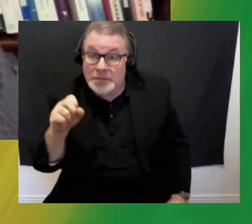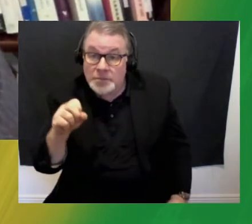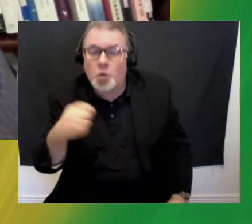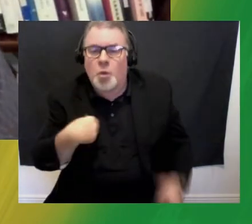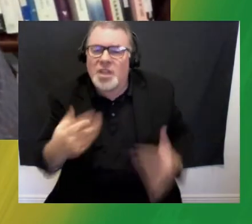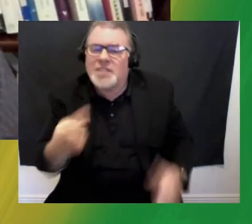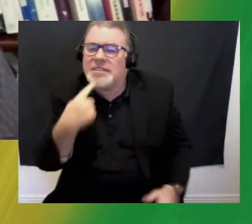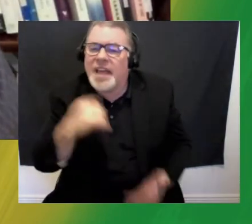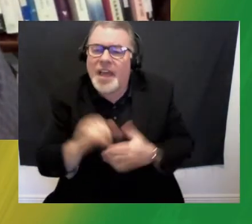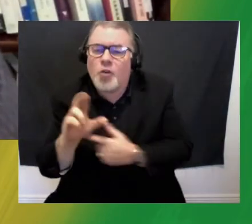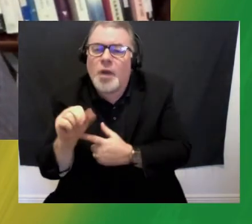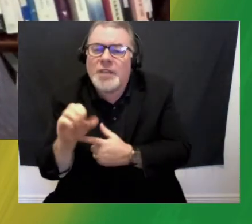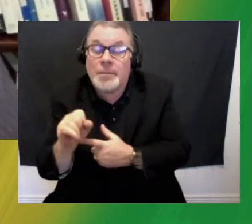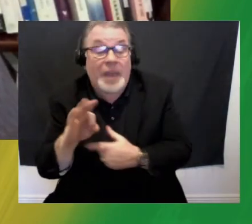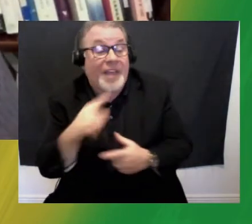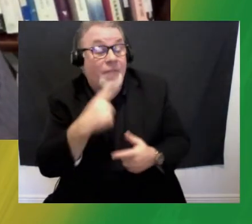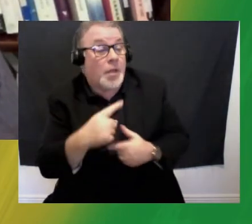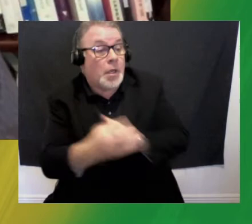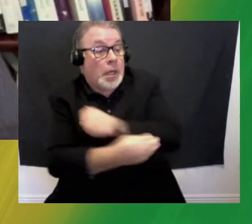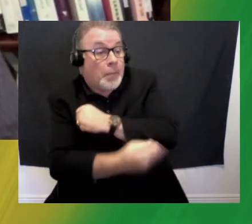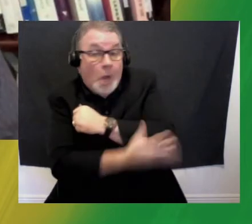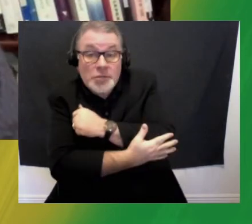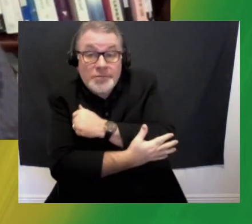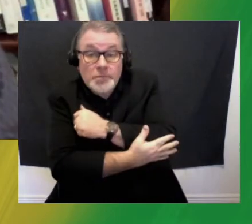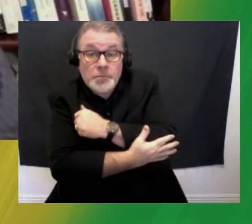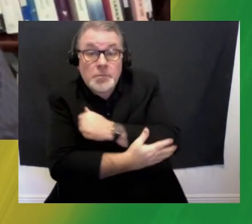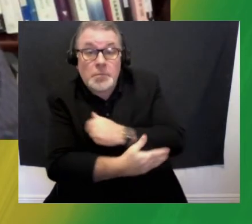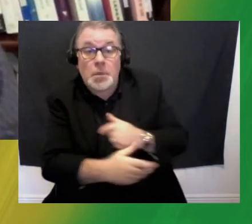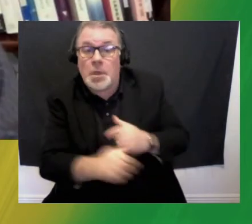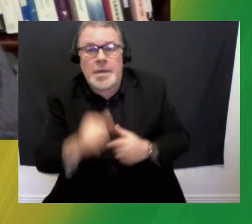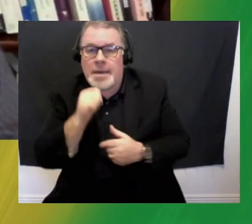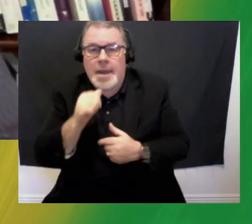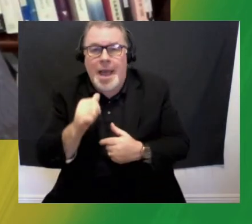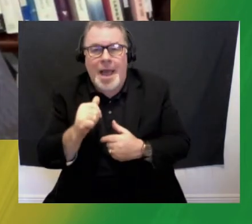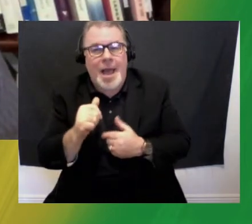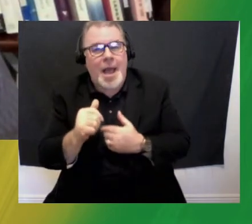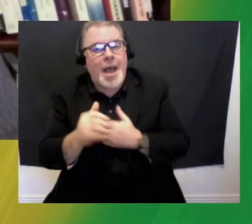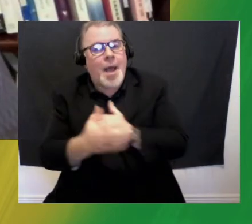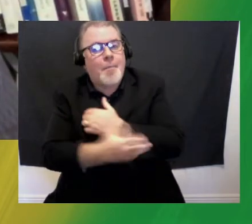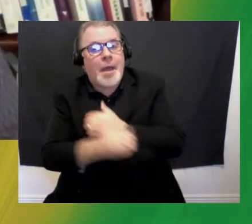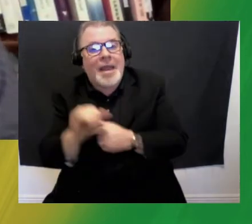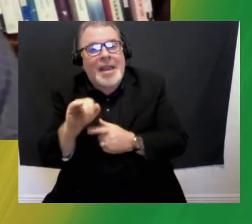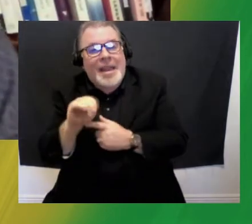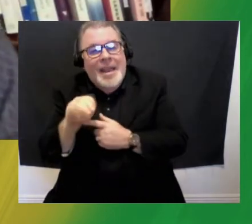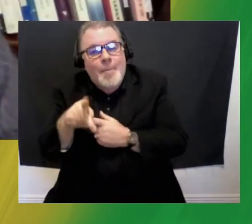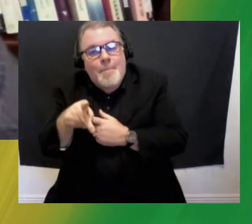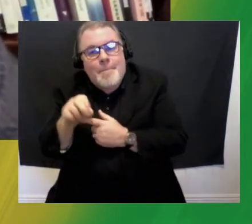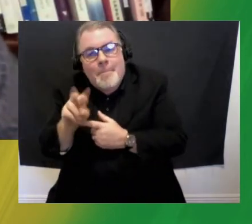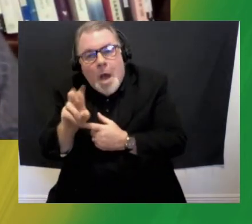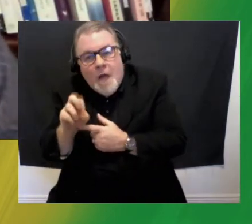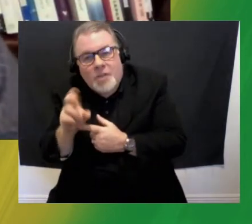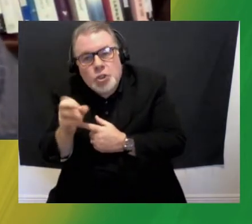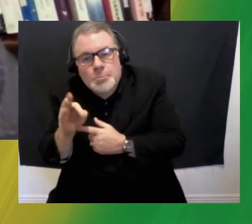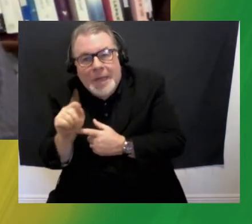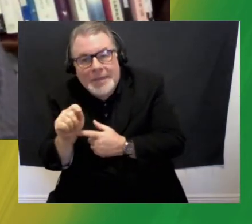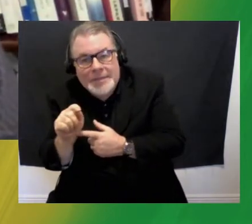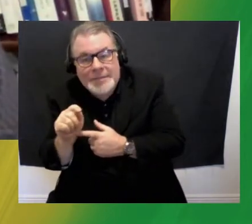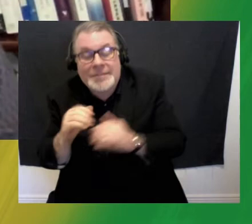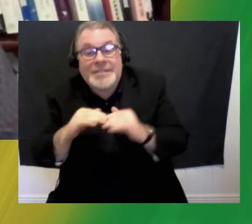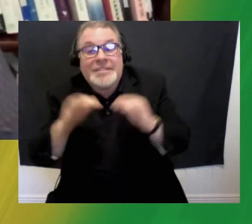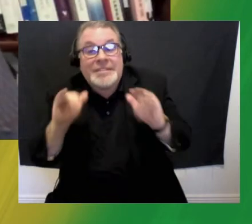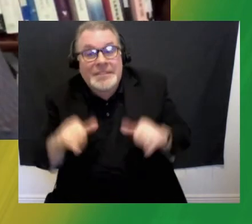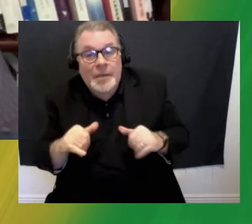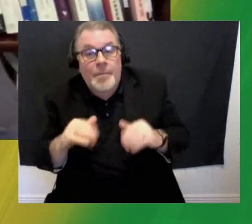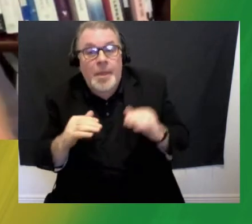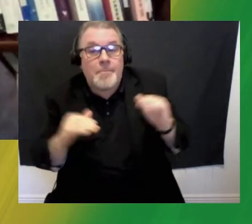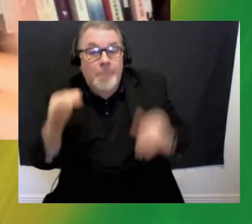risk from is impoverishment, again, not poverty, because that's passive, impoverishment, a system that has marginalized some as